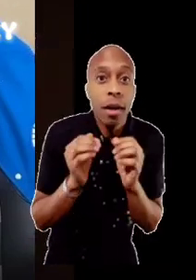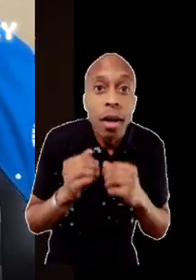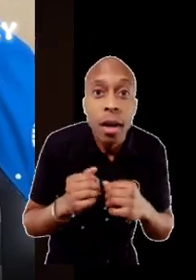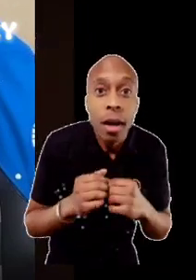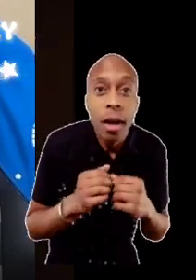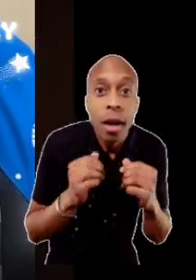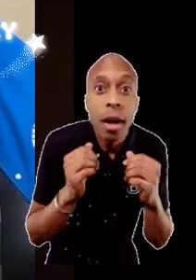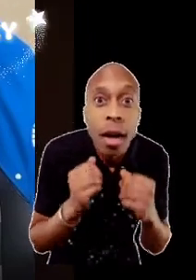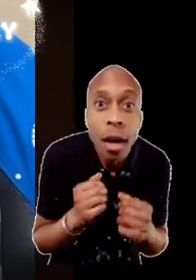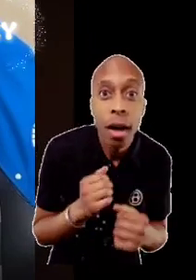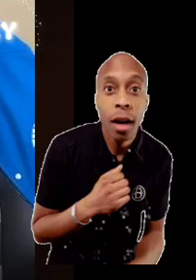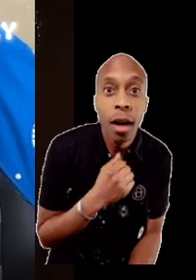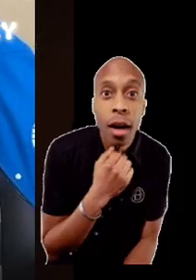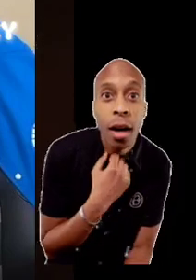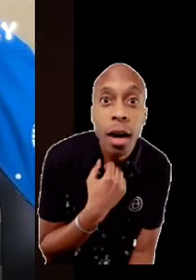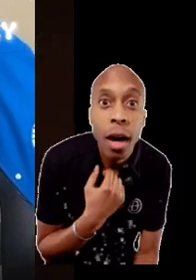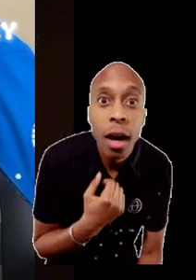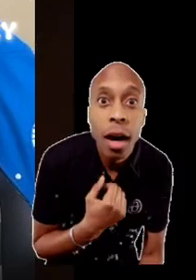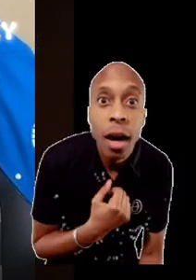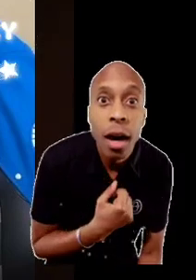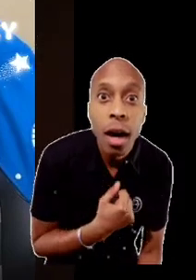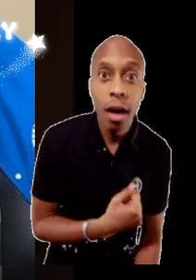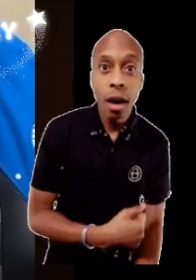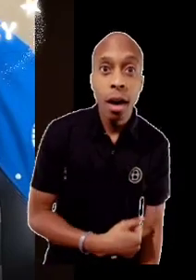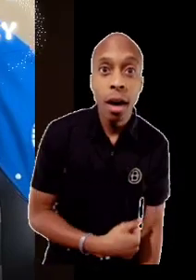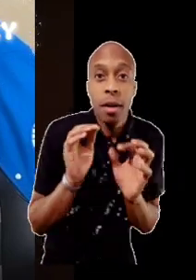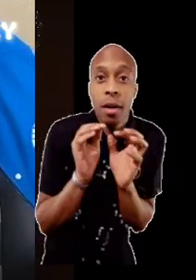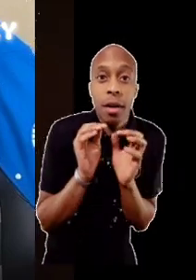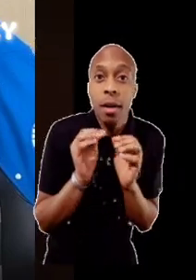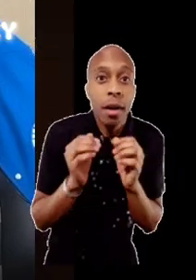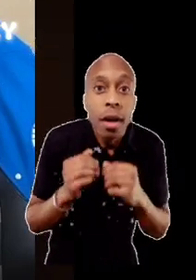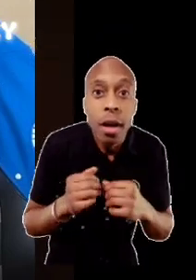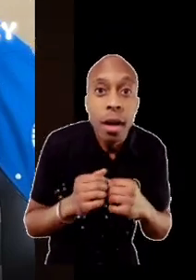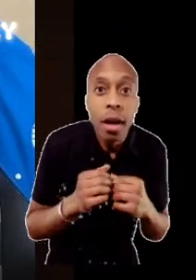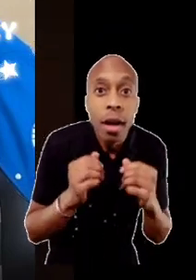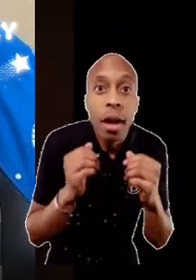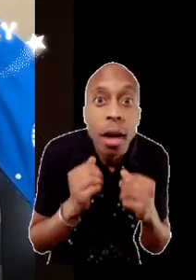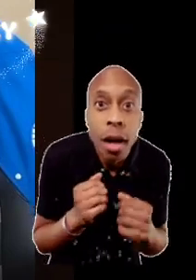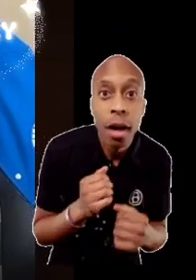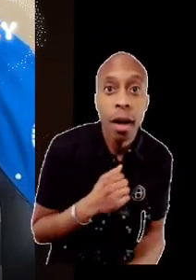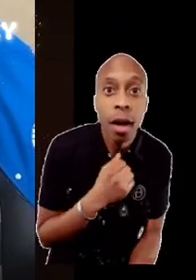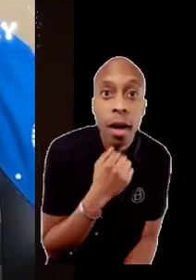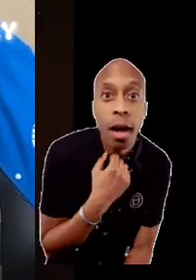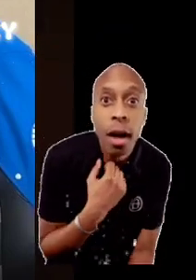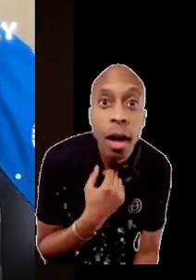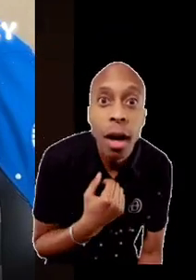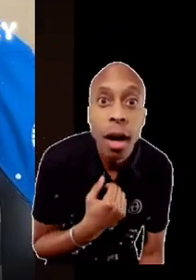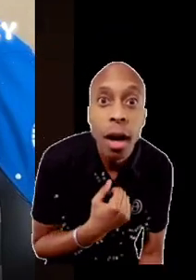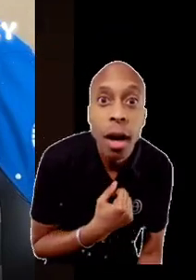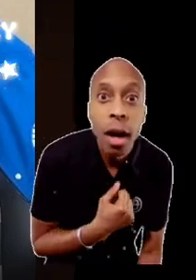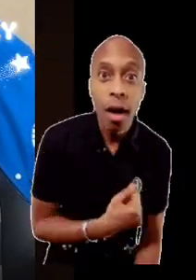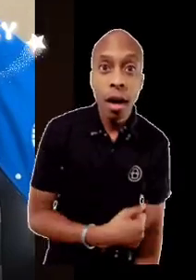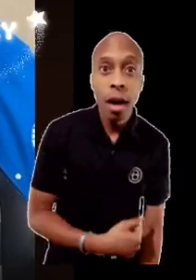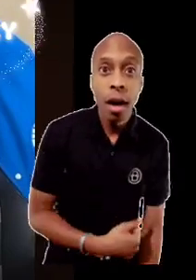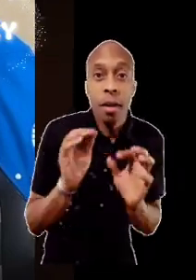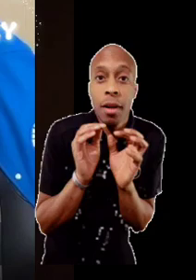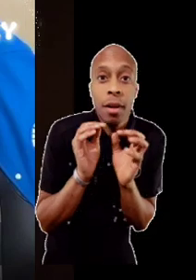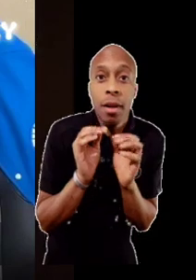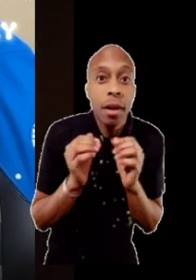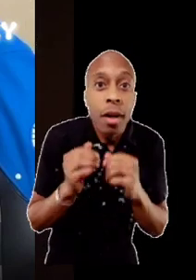who knew or what. Some I don't have equipment, so I don't notice, or no cannot